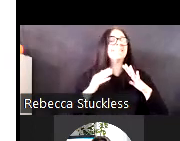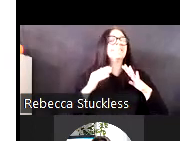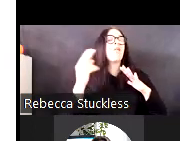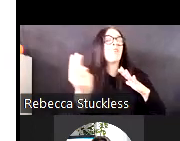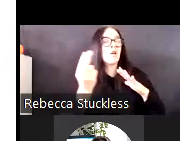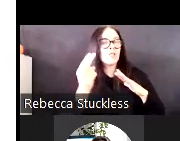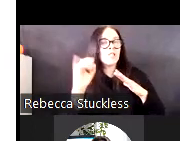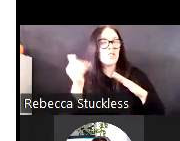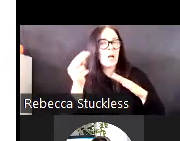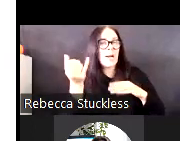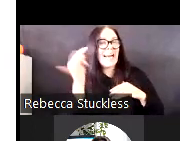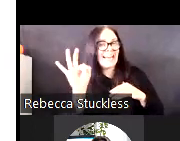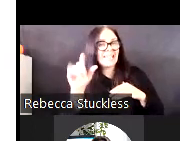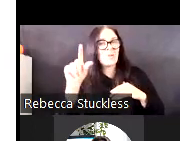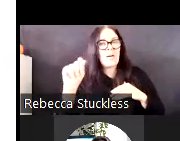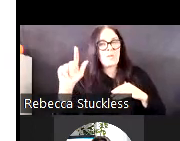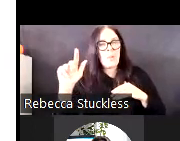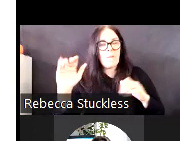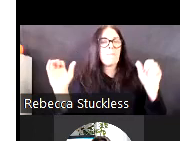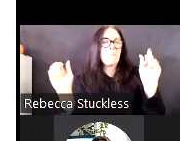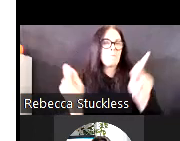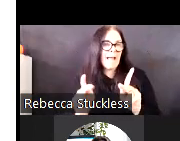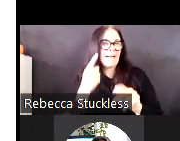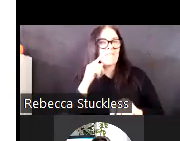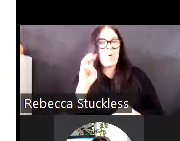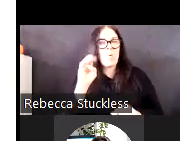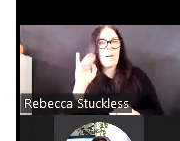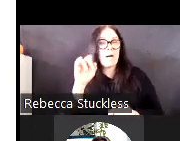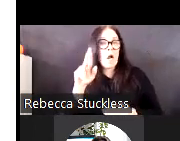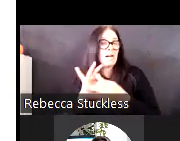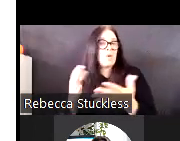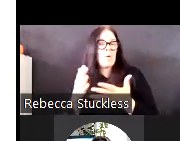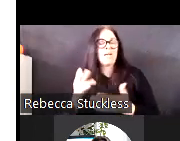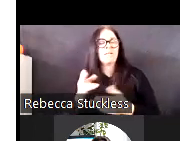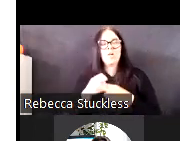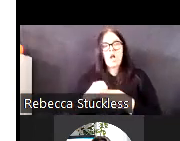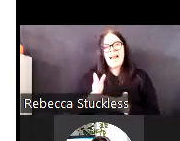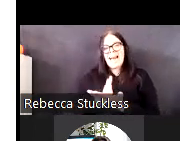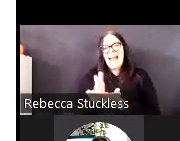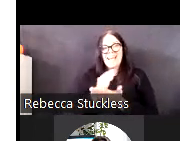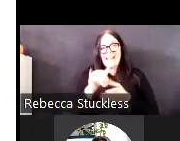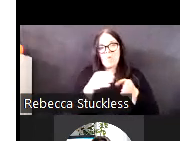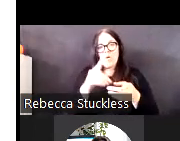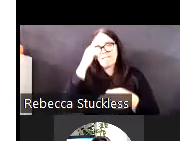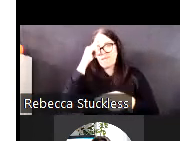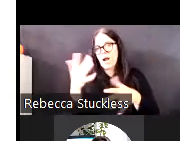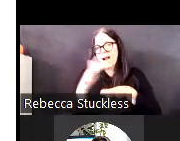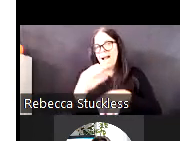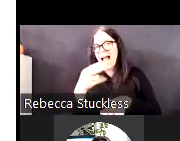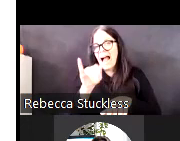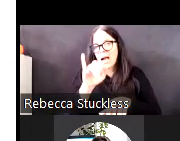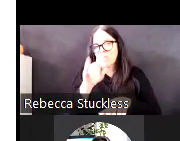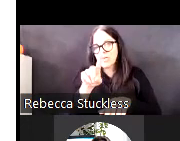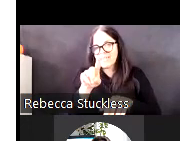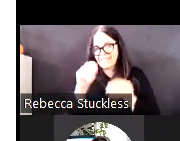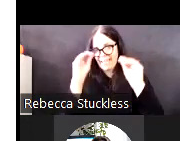January 19th, 2023 for a webinar focused on navigating the road to hybrid delivery. We'll wrap up the fiscal year